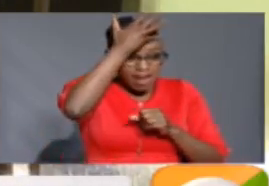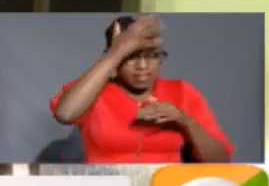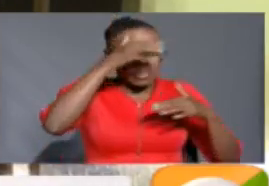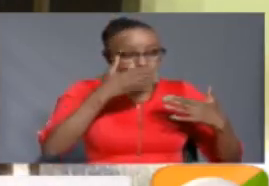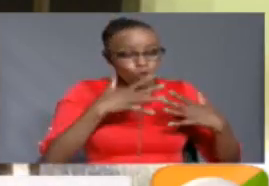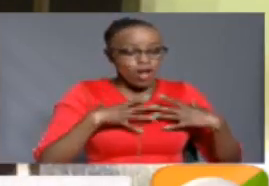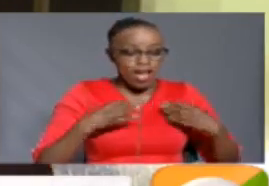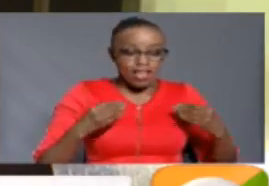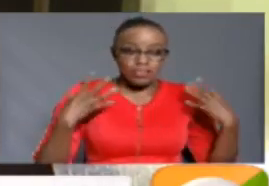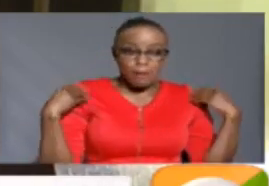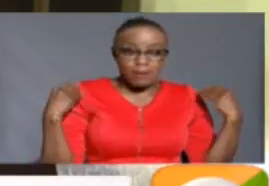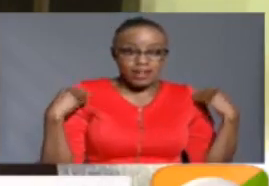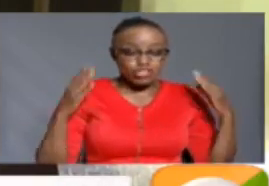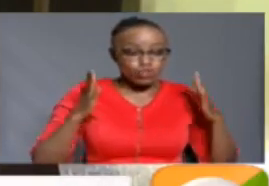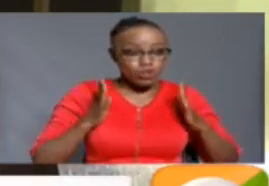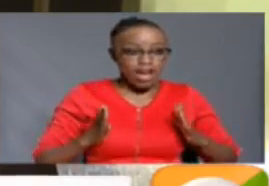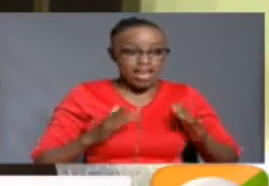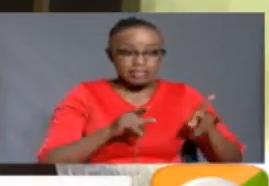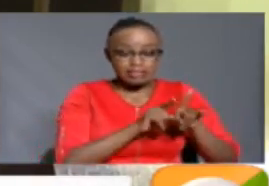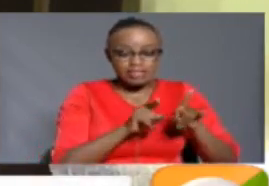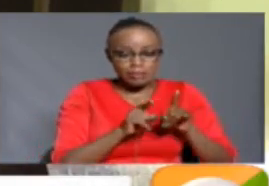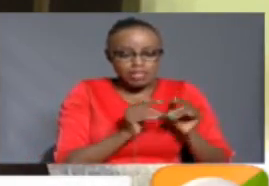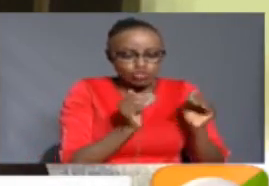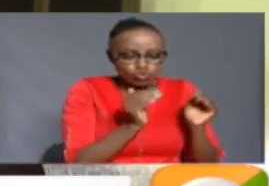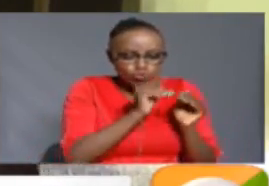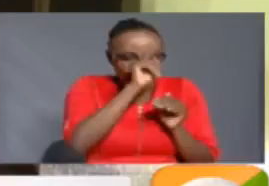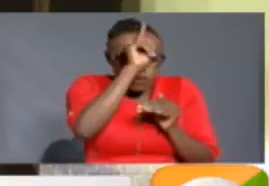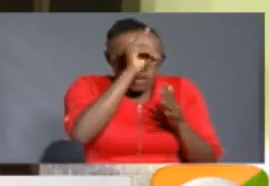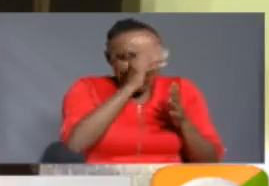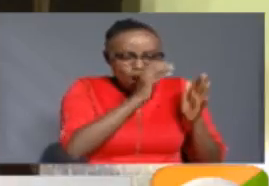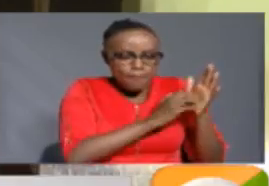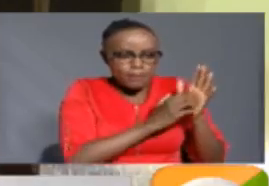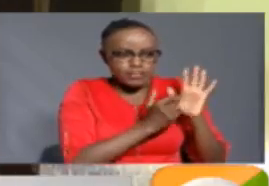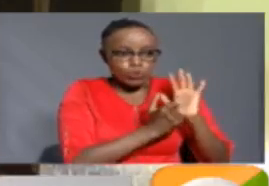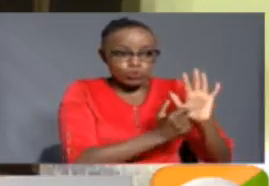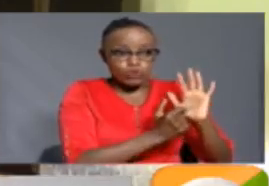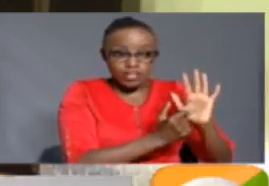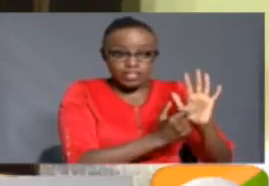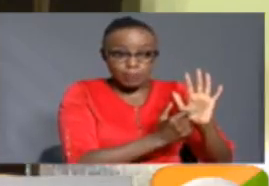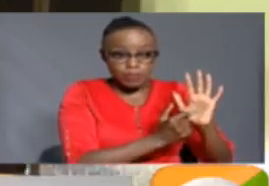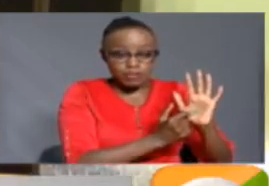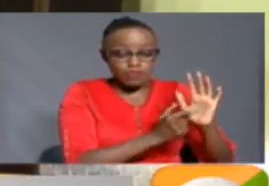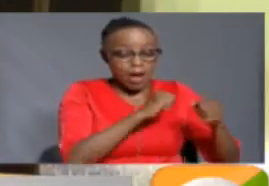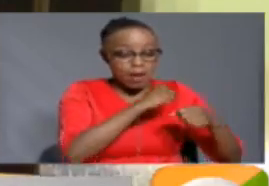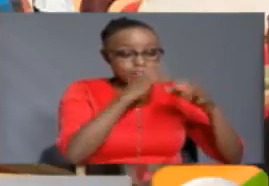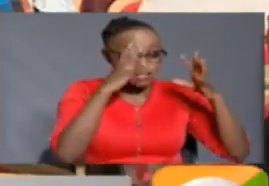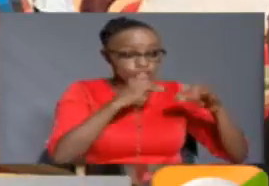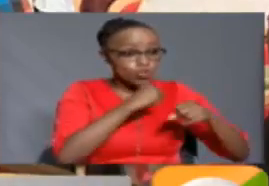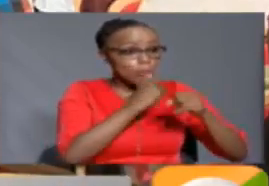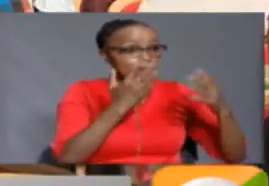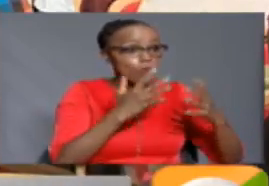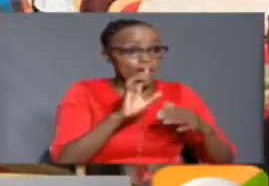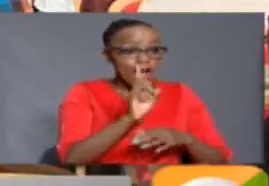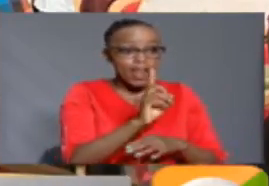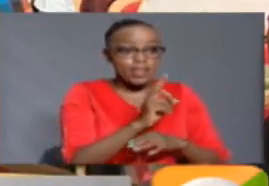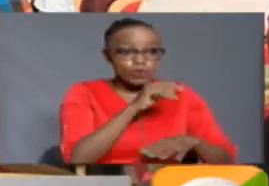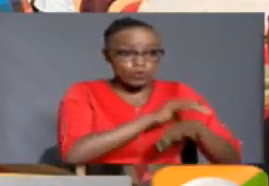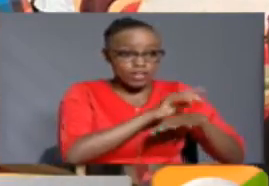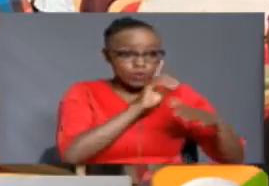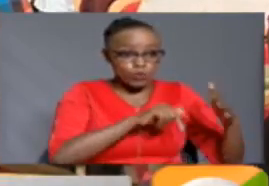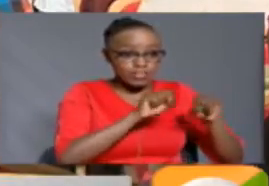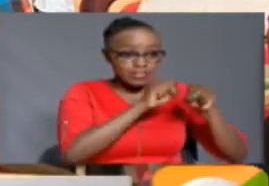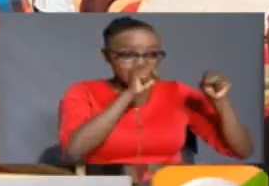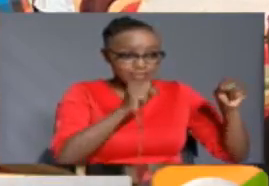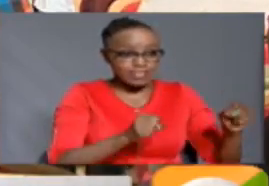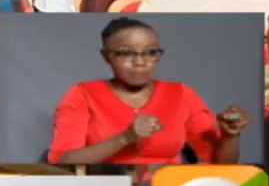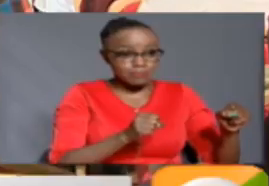a health practitioner in a small village in Machakos, for example, was being made in Nairobi. So you find that the